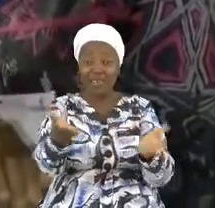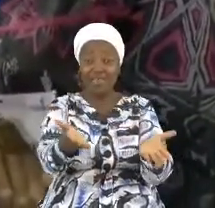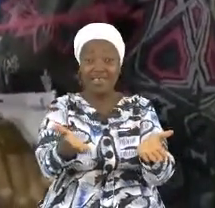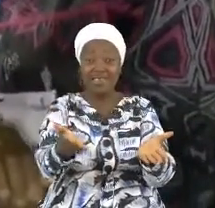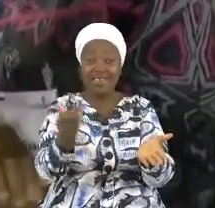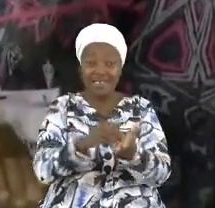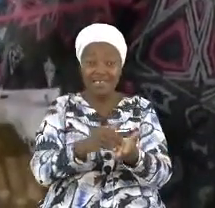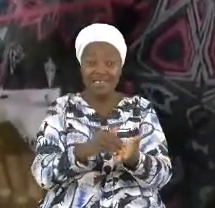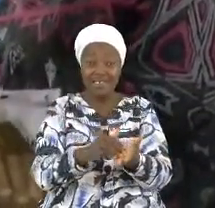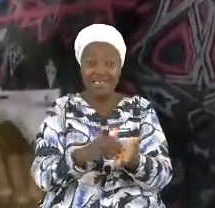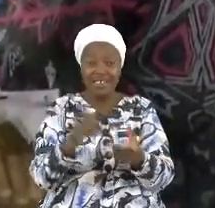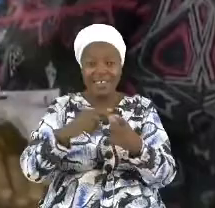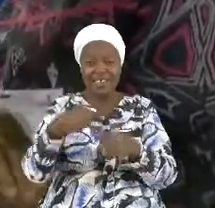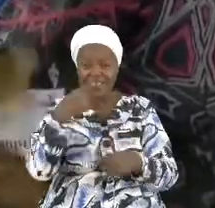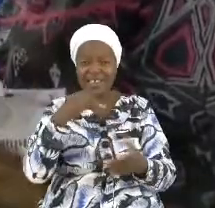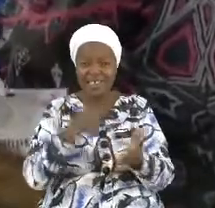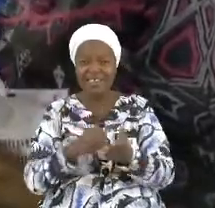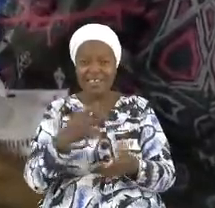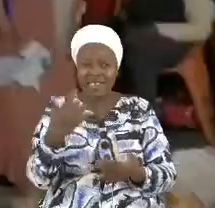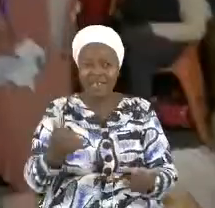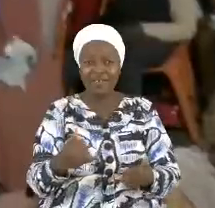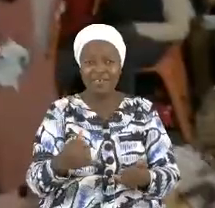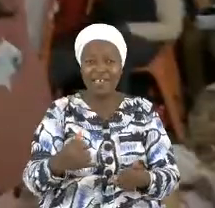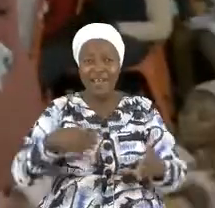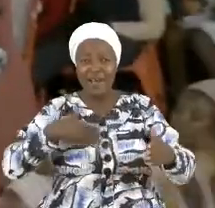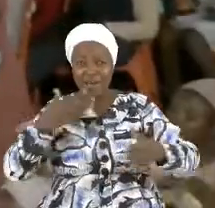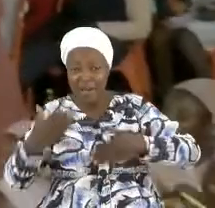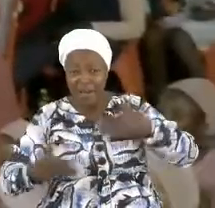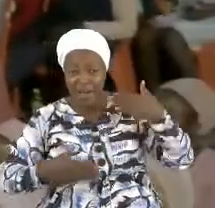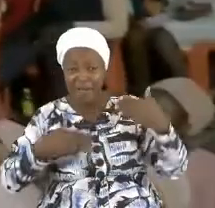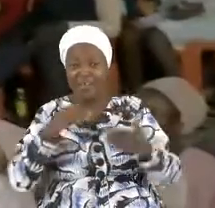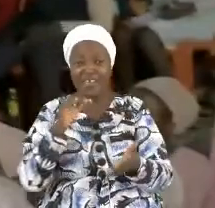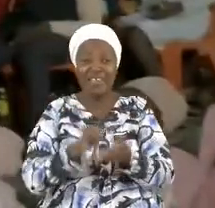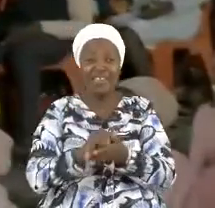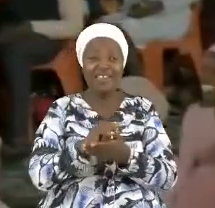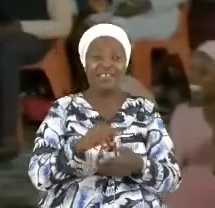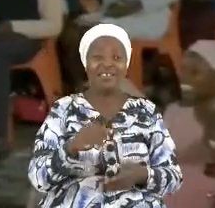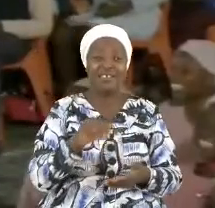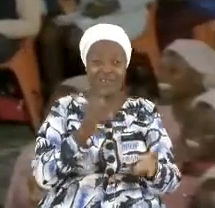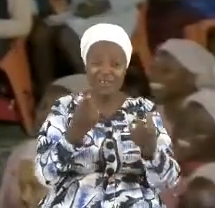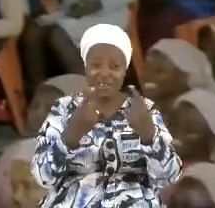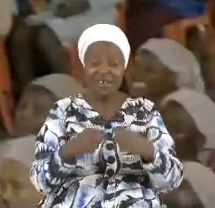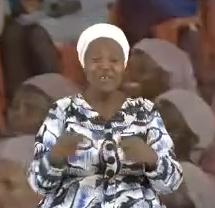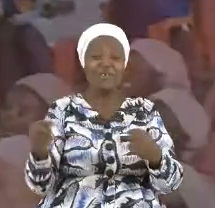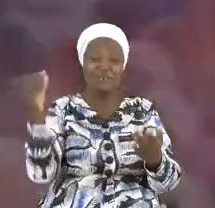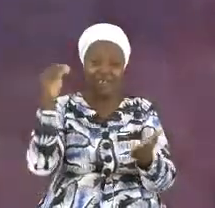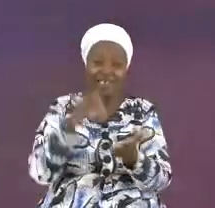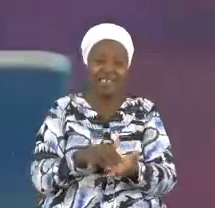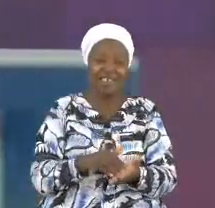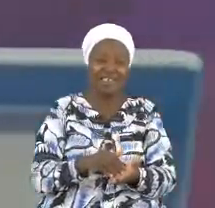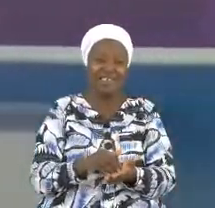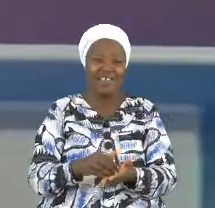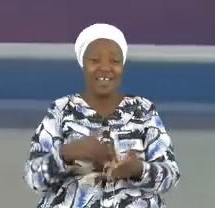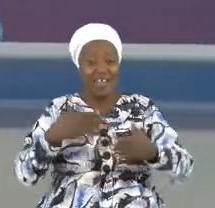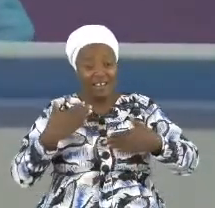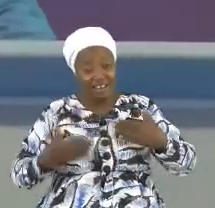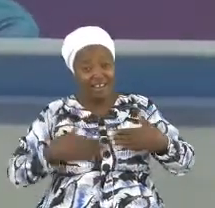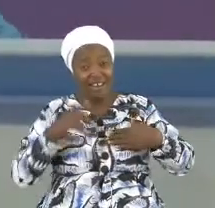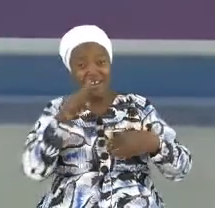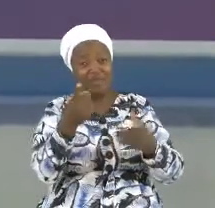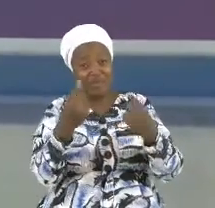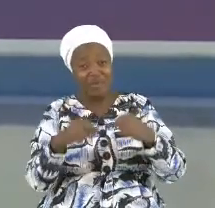that now. Glad you came, come again. And then they were shaking hands and shaking